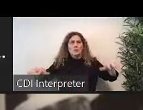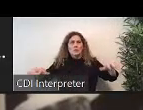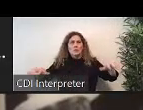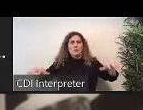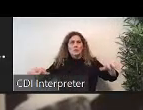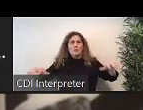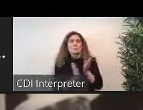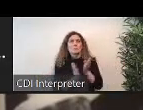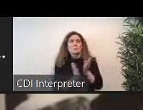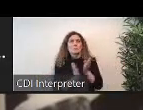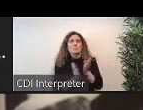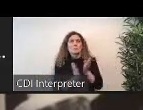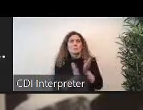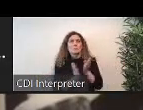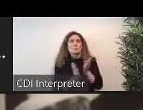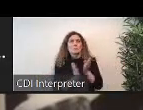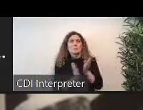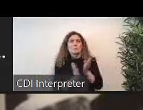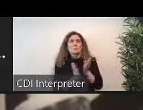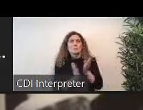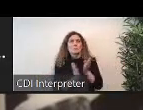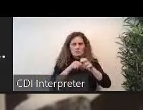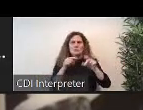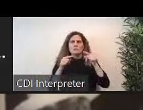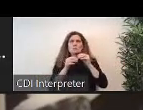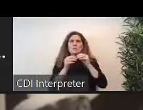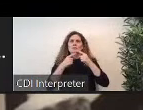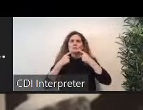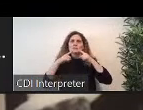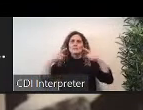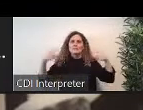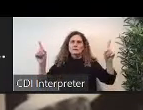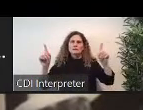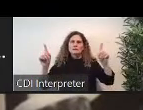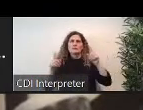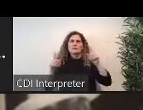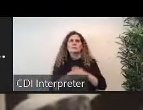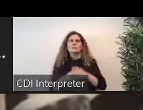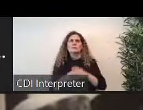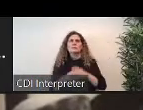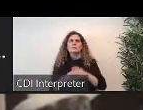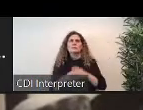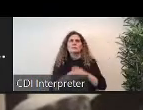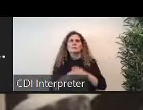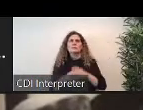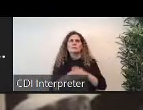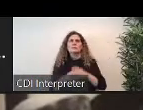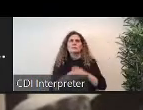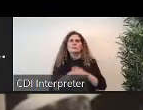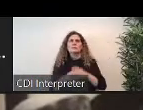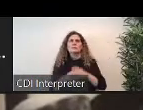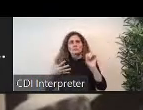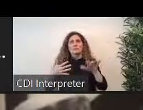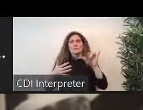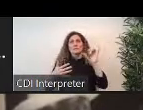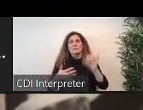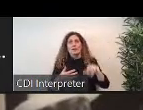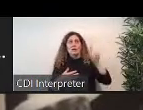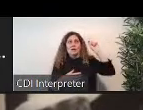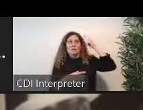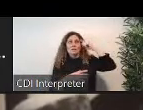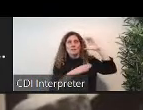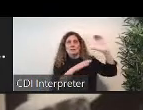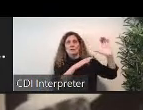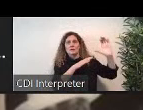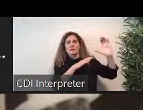our county residents. So I want to take a moment to mention some of the investments made in critical areas such as juvenile justice, transportation,